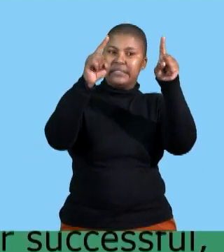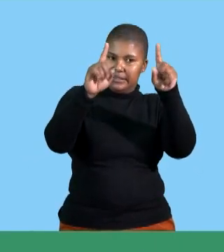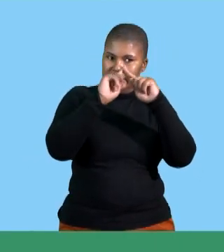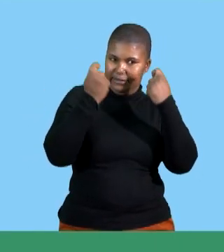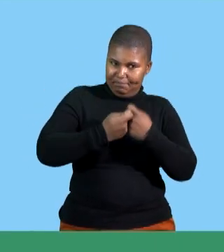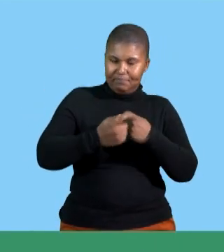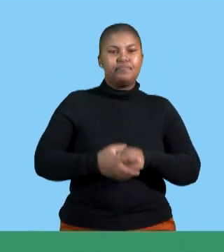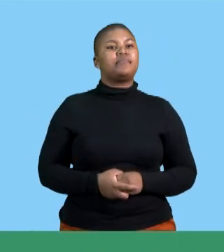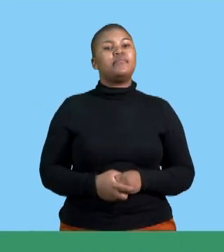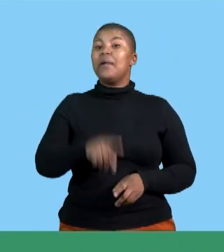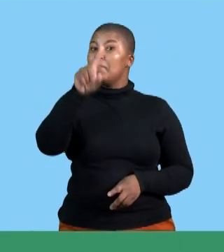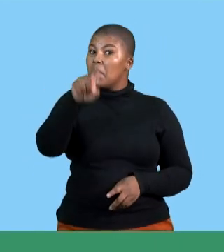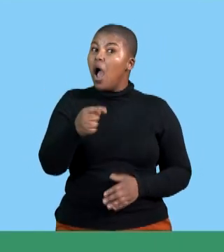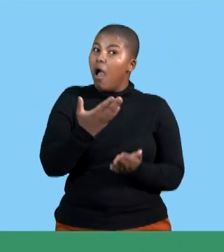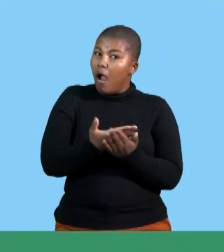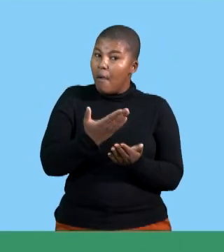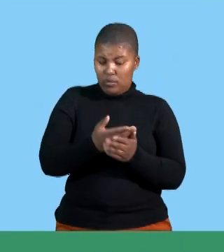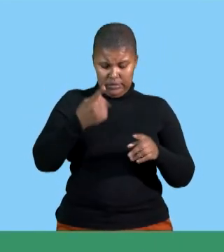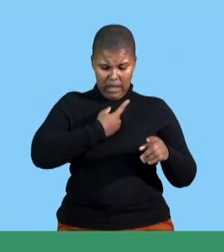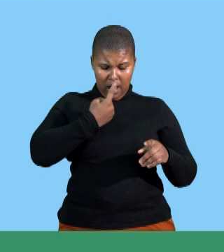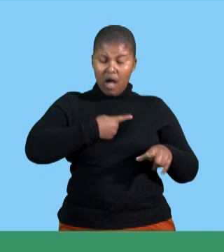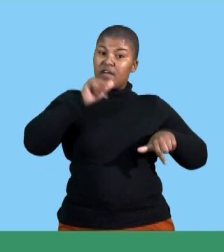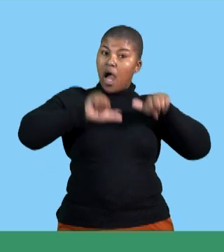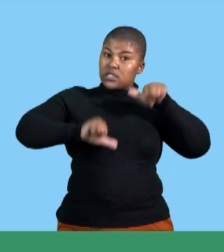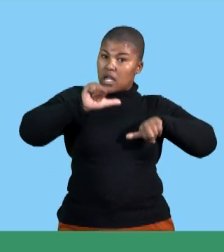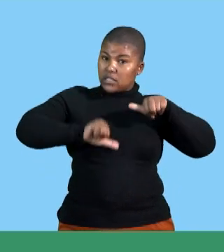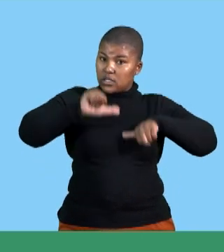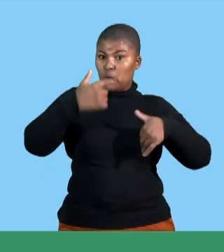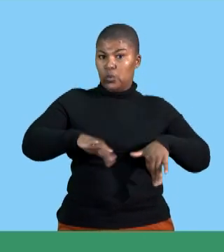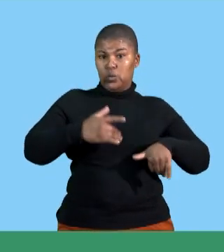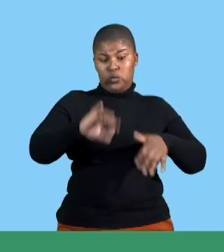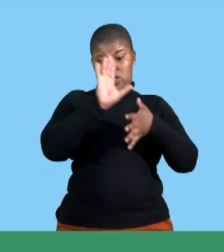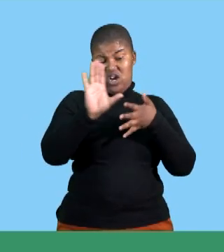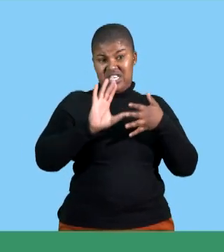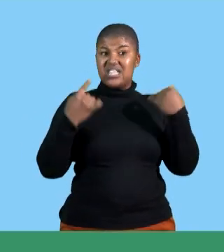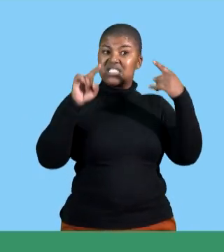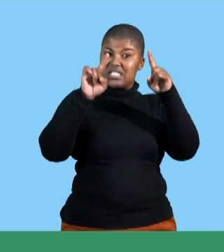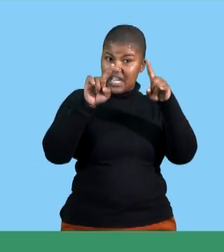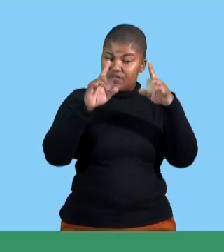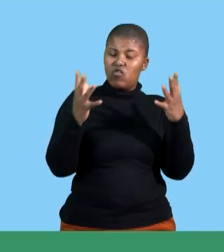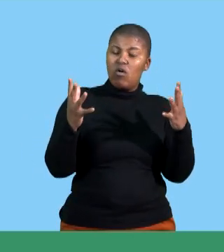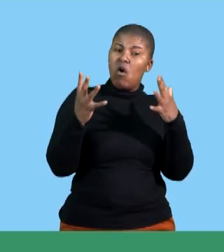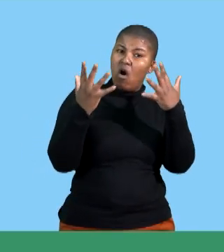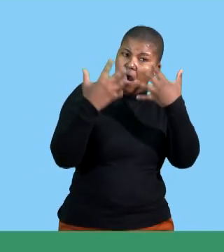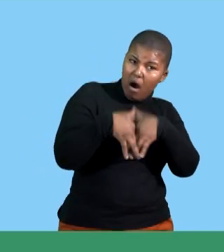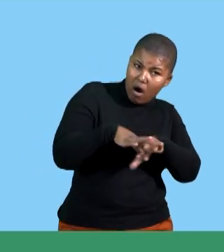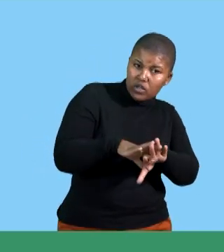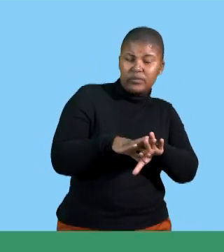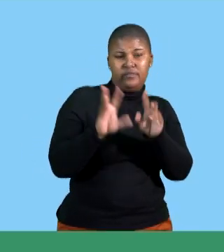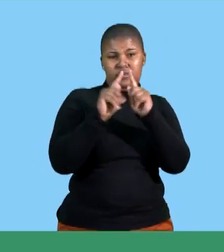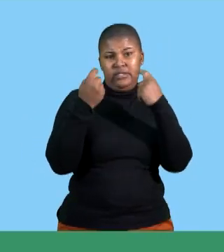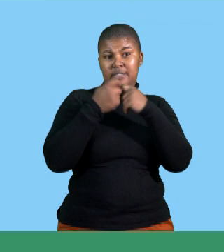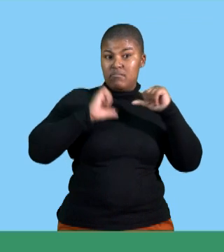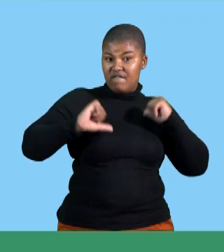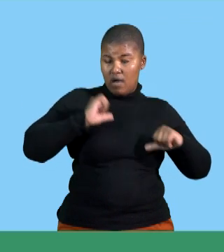team performance. You must be able to assess yourself against the criteria for successful collaborative